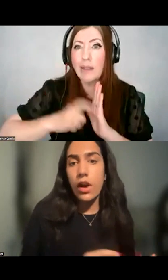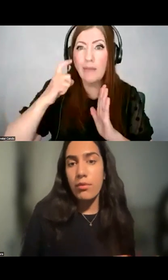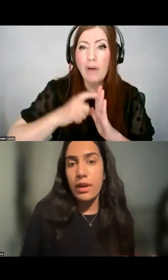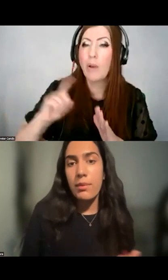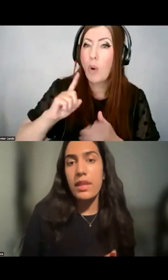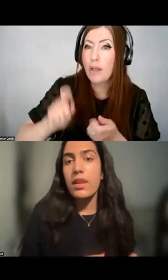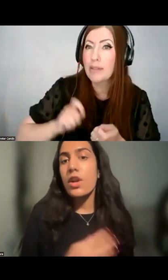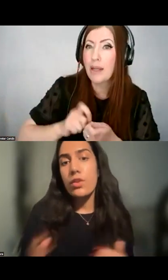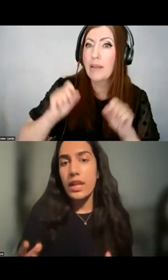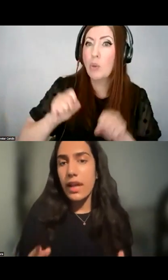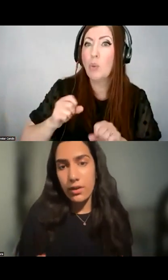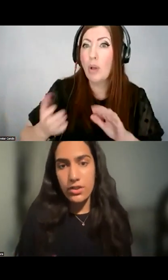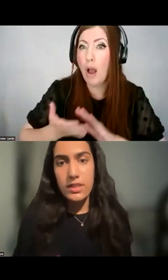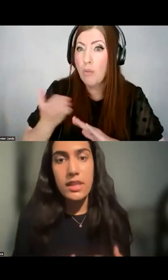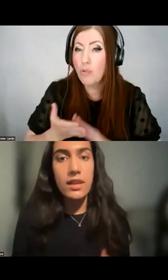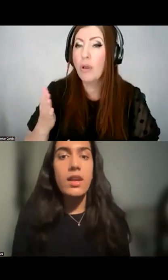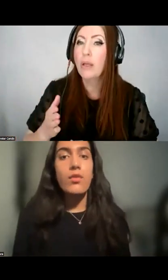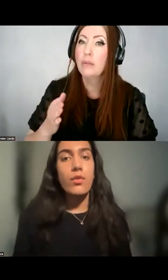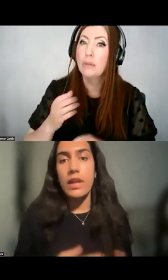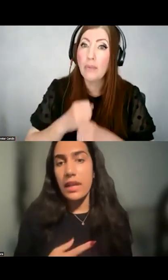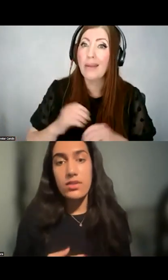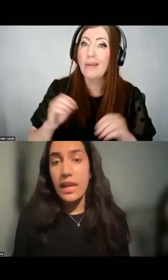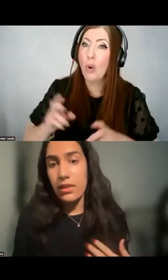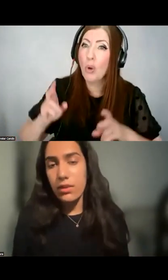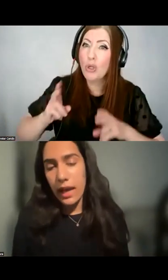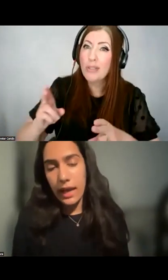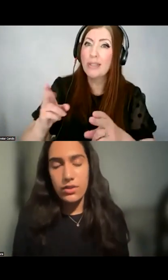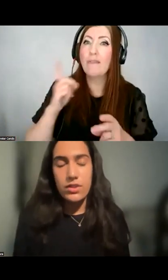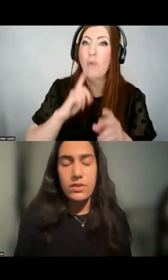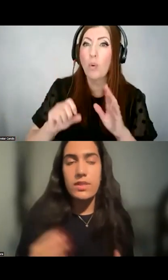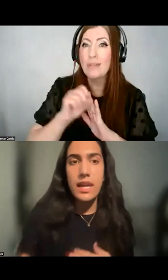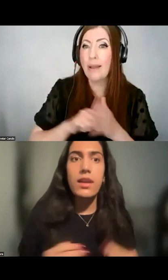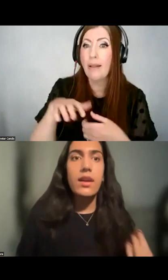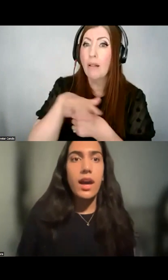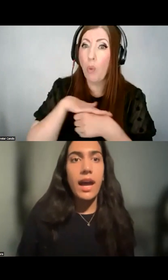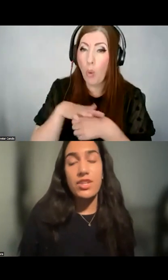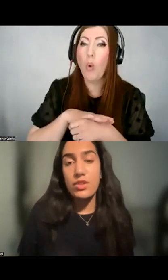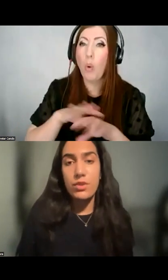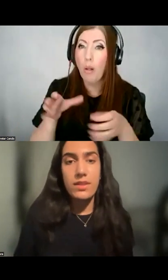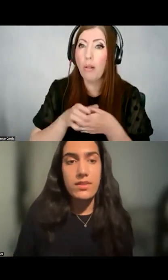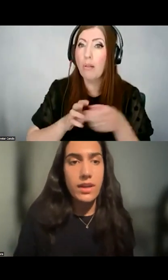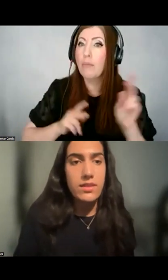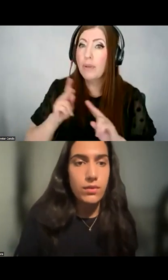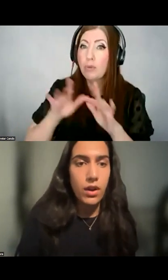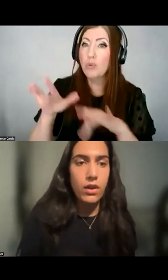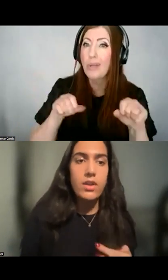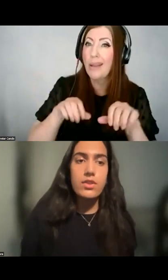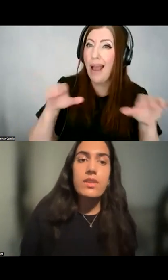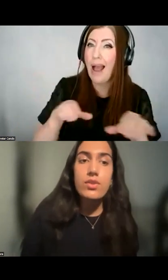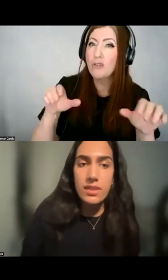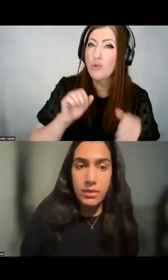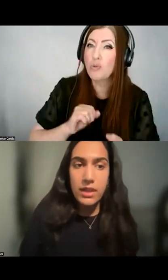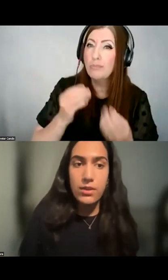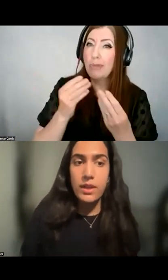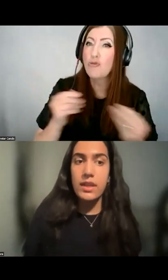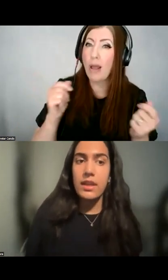could operate within creating that urgency for state and local actors to take action to address the crisis overall. So the